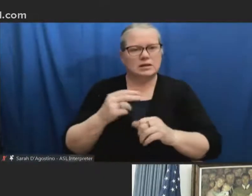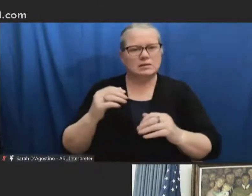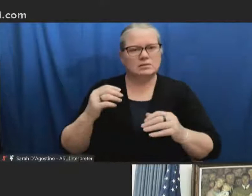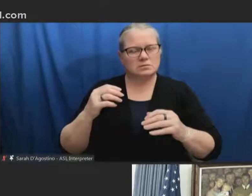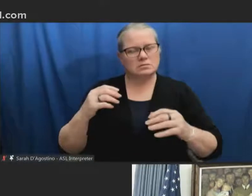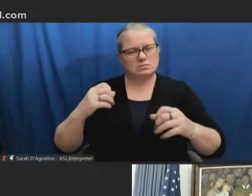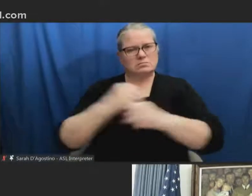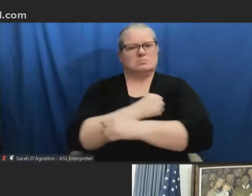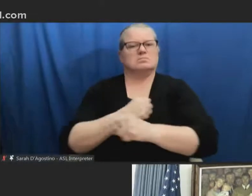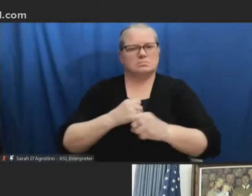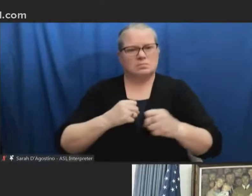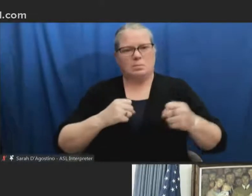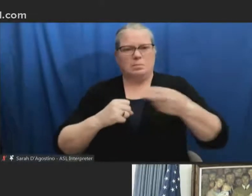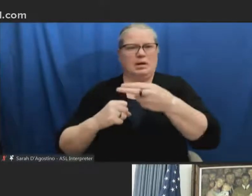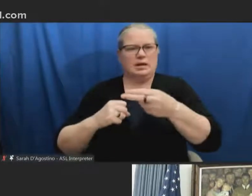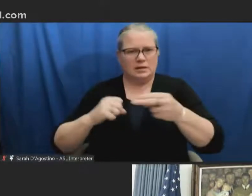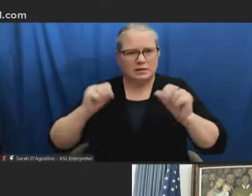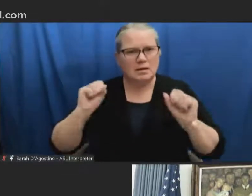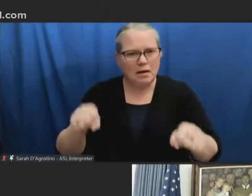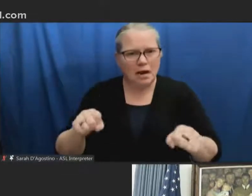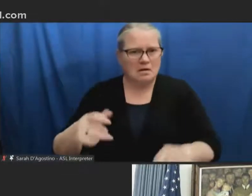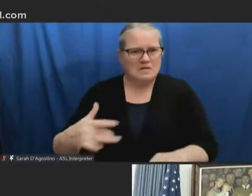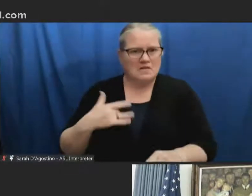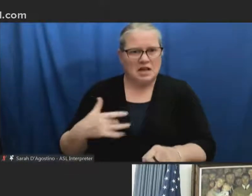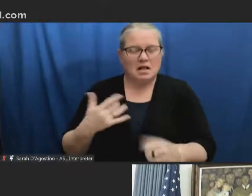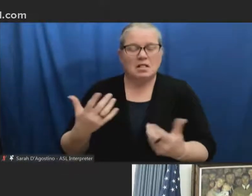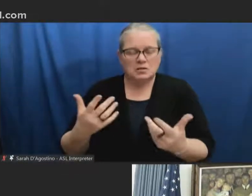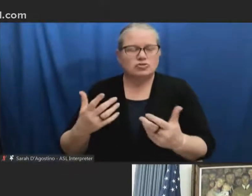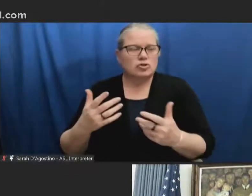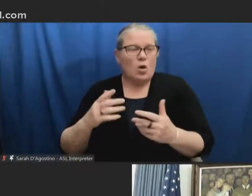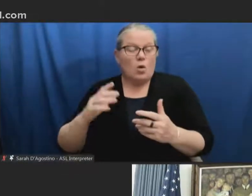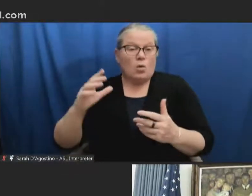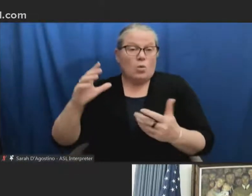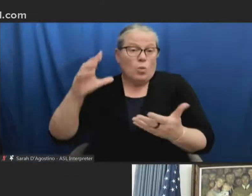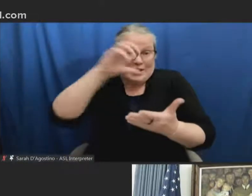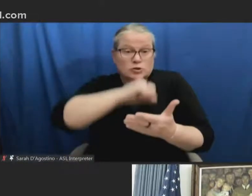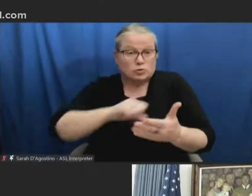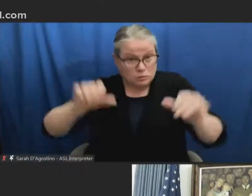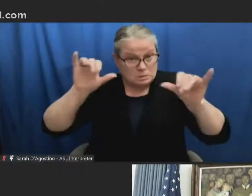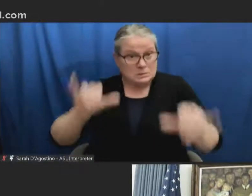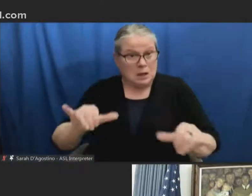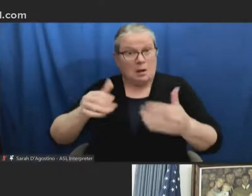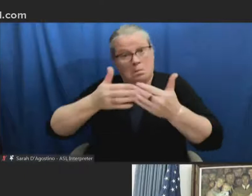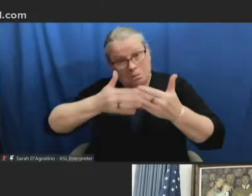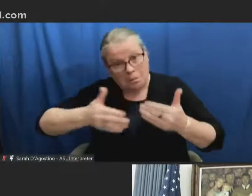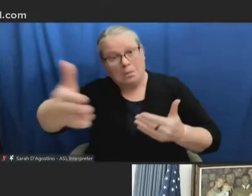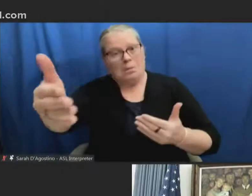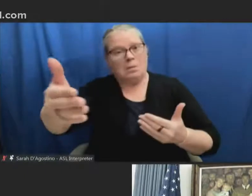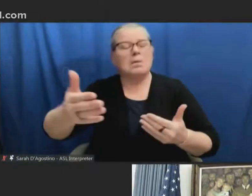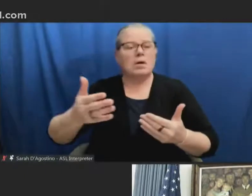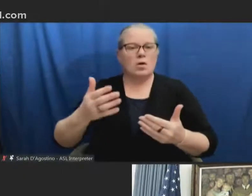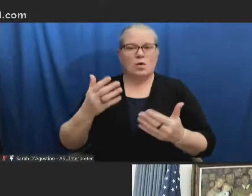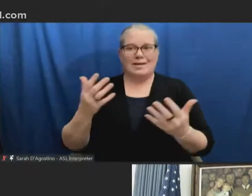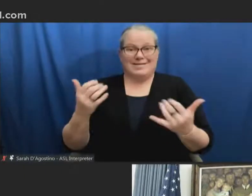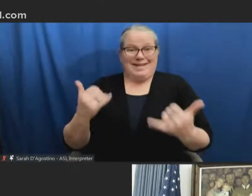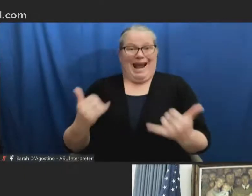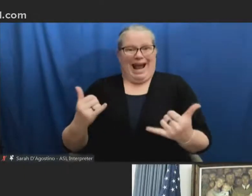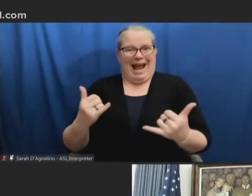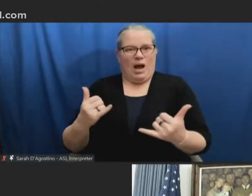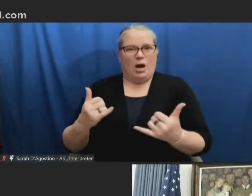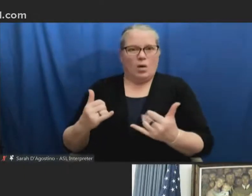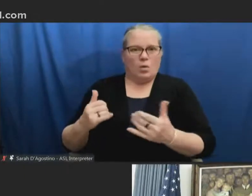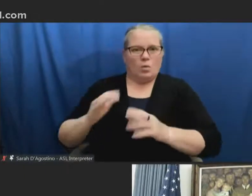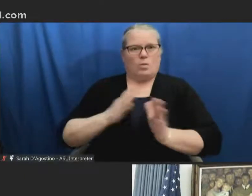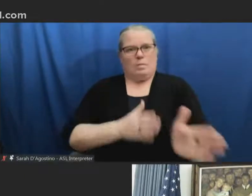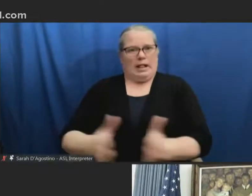the things we have right now and that we're going to be building up are going to give us a tremendous supply of diagnostic